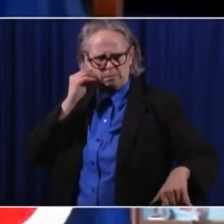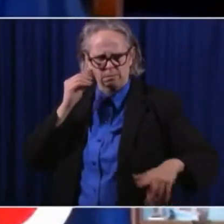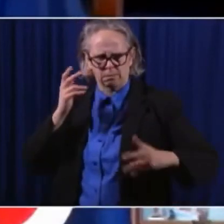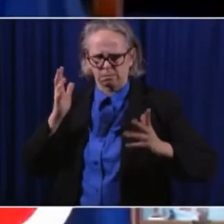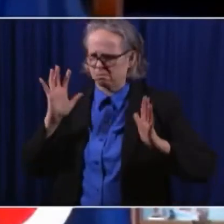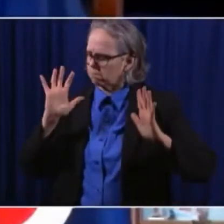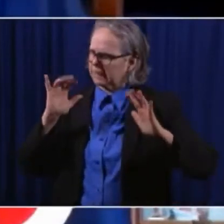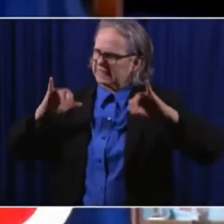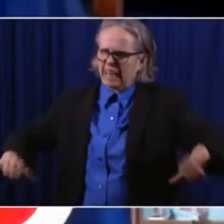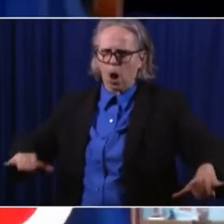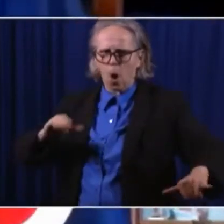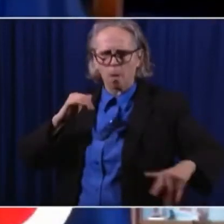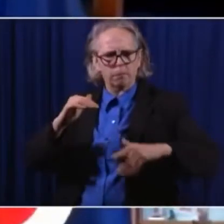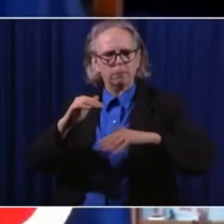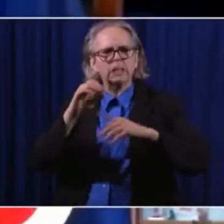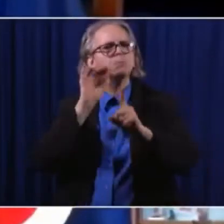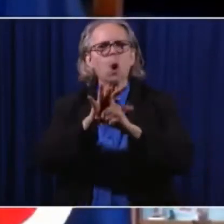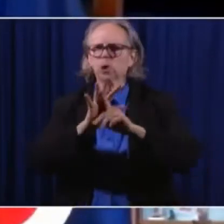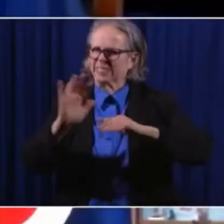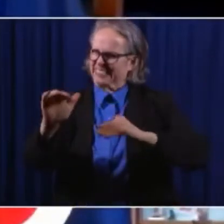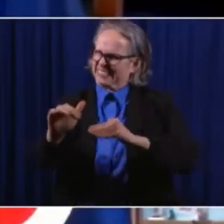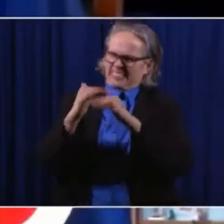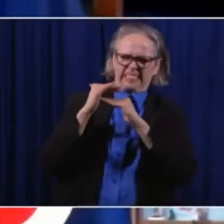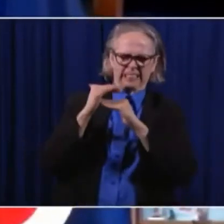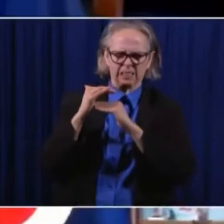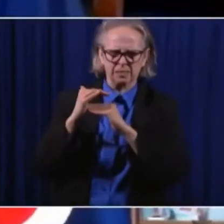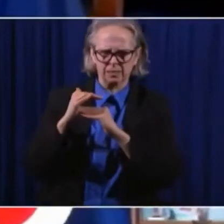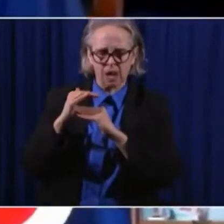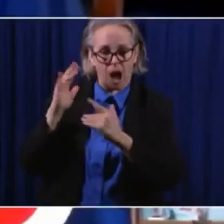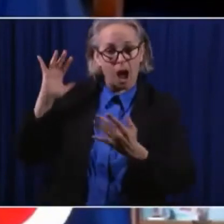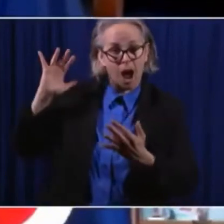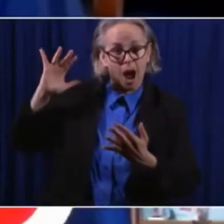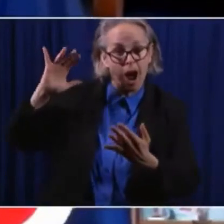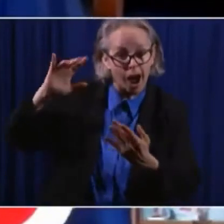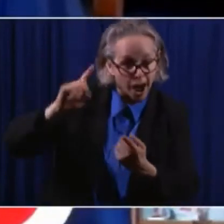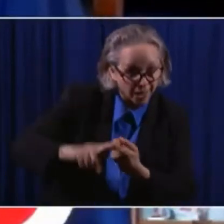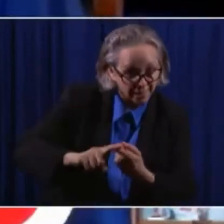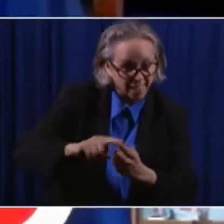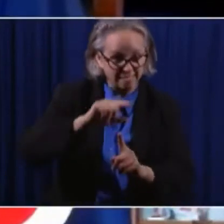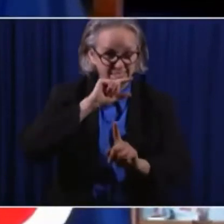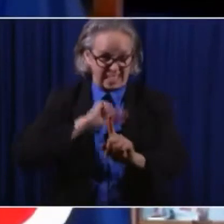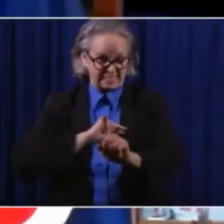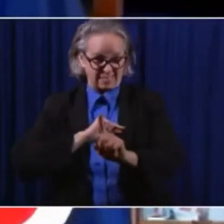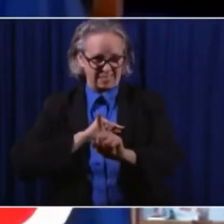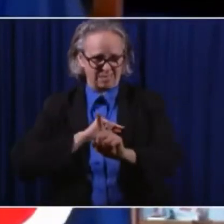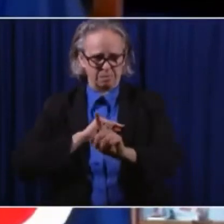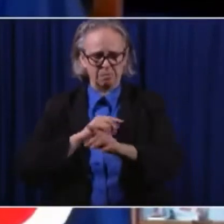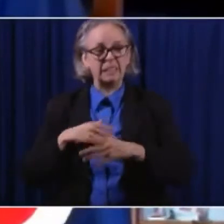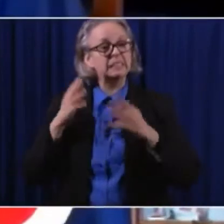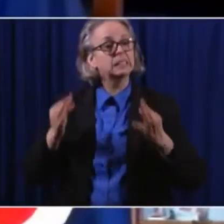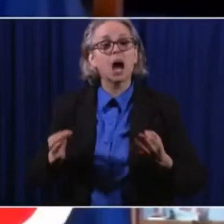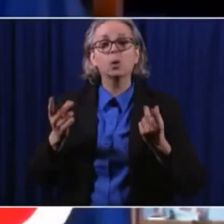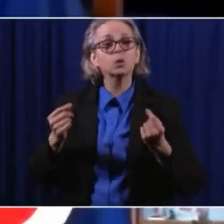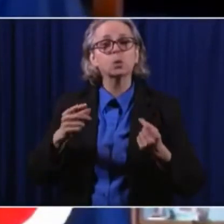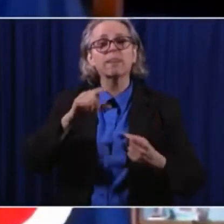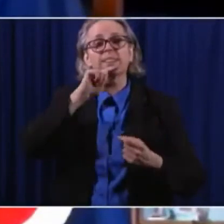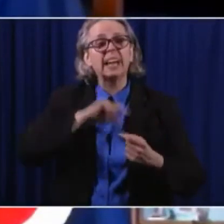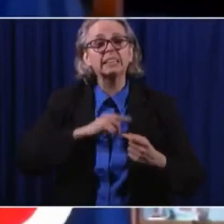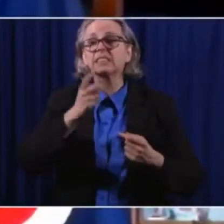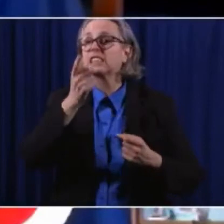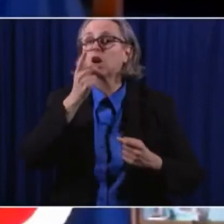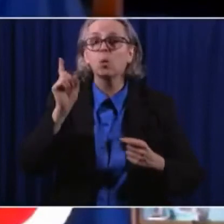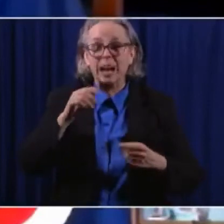weather dependent, so we're going to be flexible. Maybe it'll be the day before Thanksgiving. It might be on Thanksgiving. It might be the day after Thanksgiving, based on